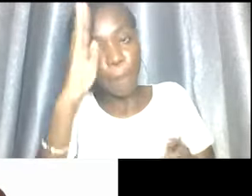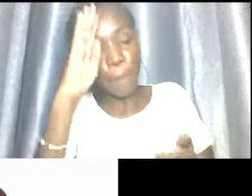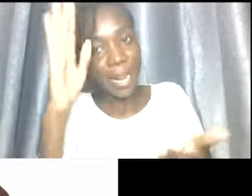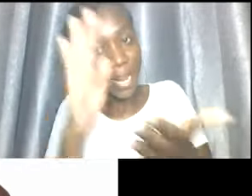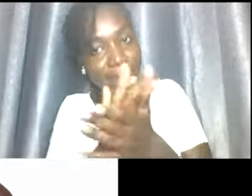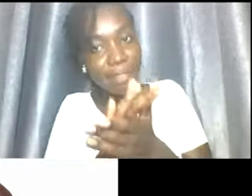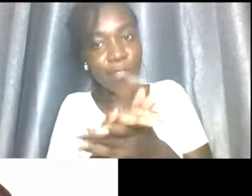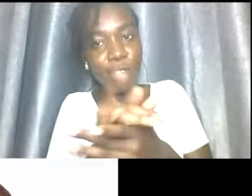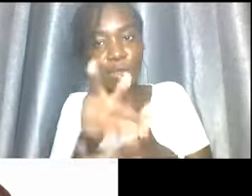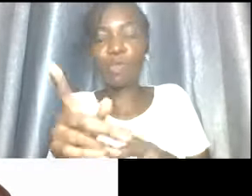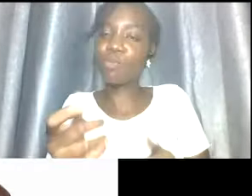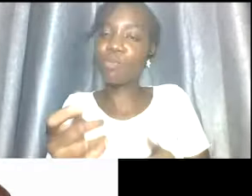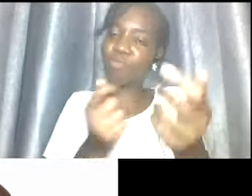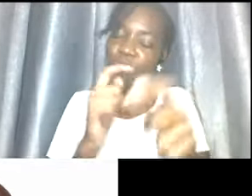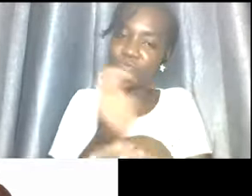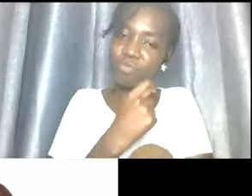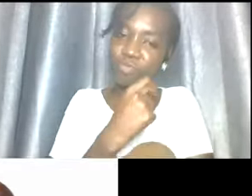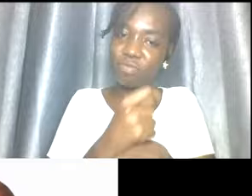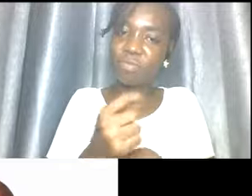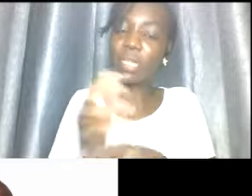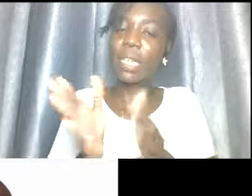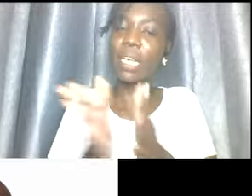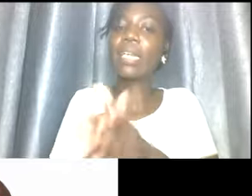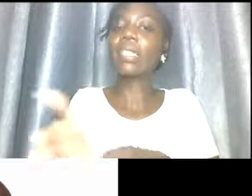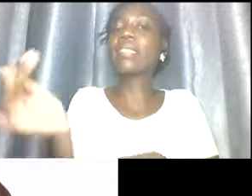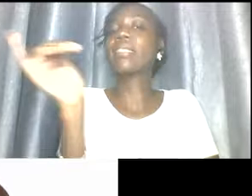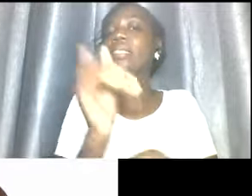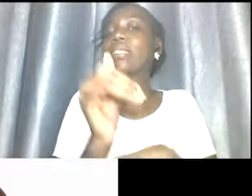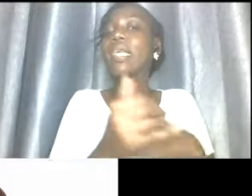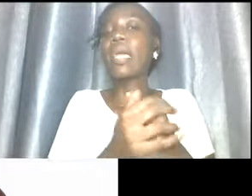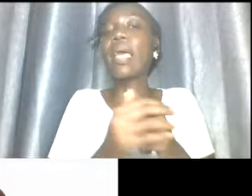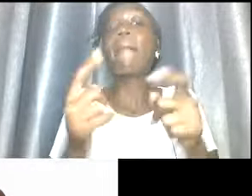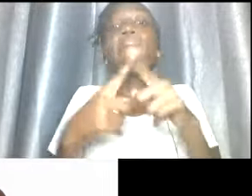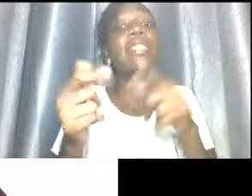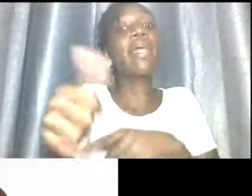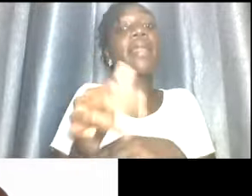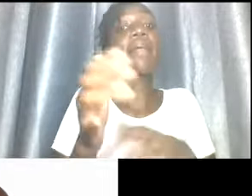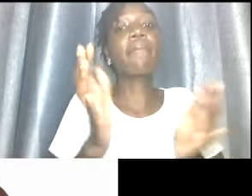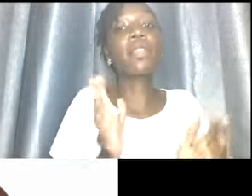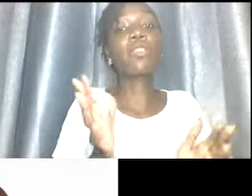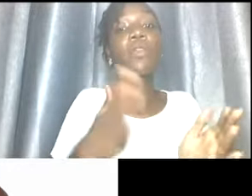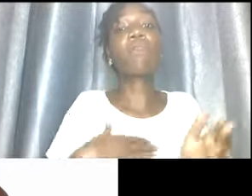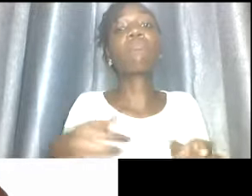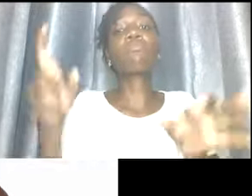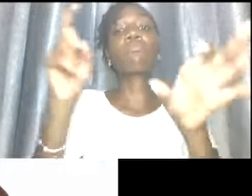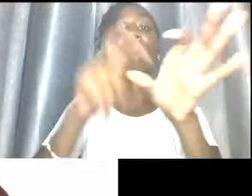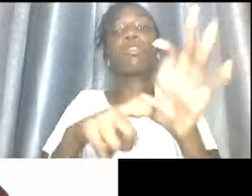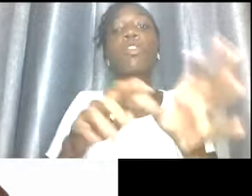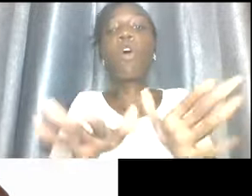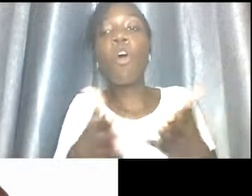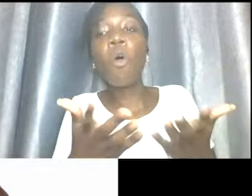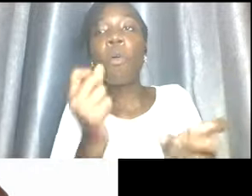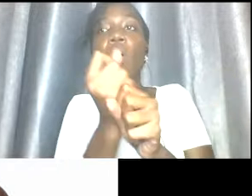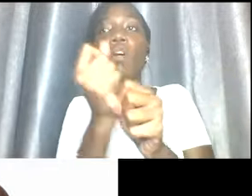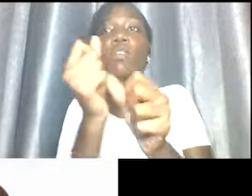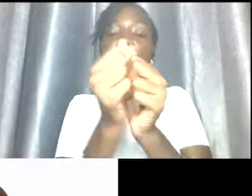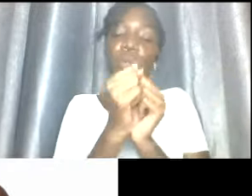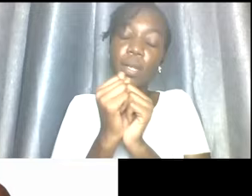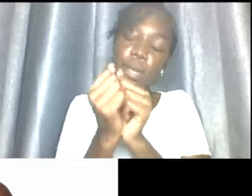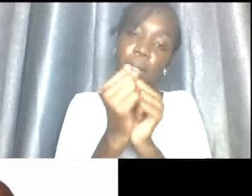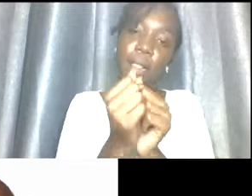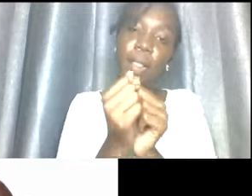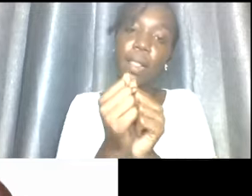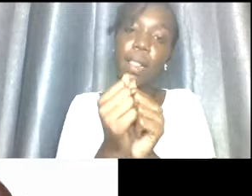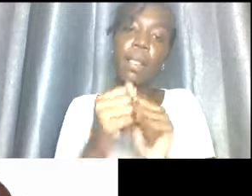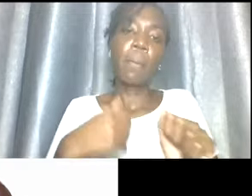retain. So anyone that I come into contact with or engage in any of my operations, and I'll share a bit more